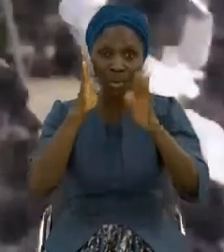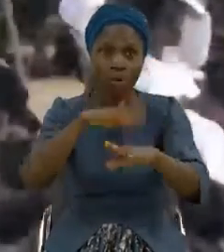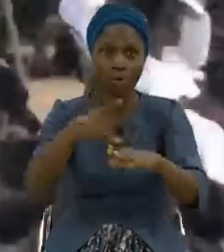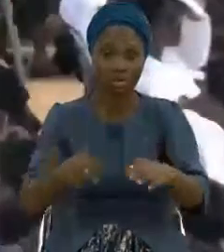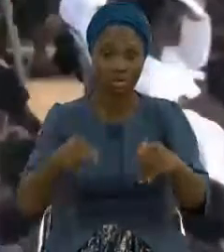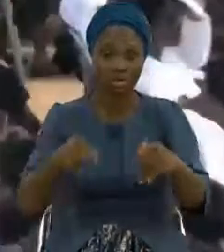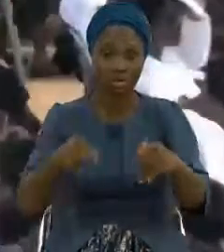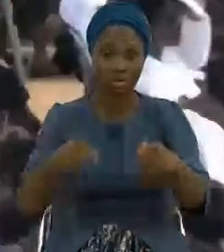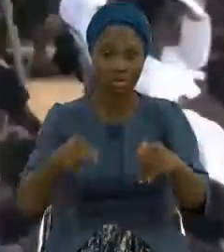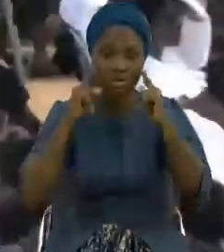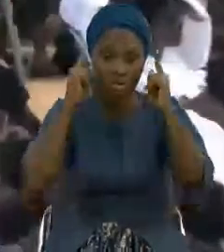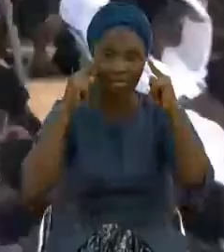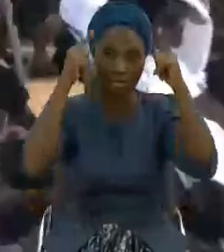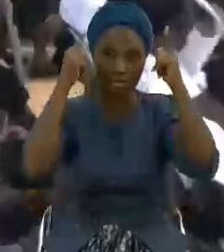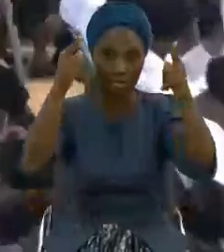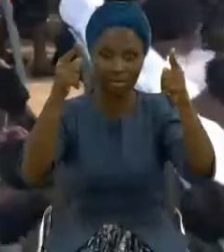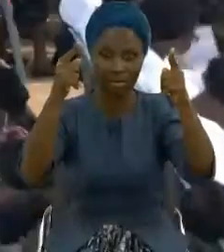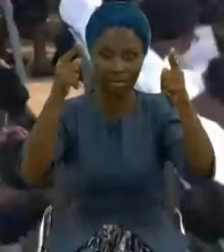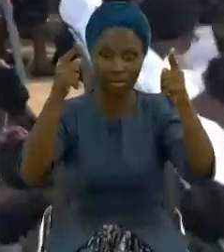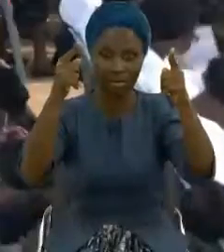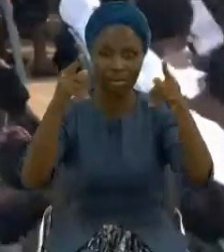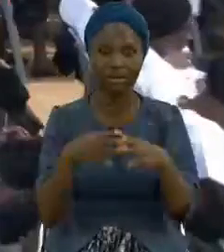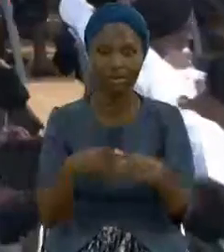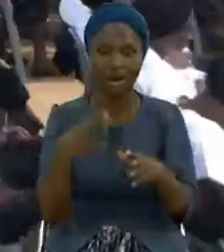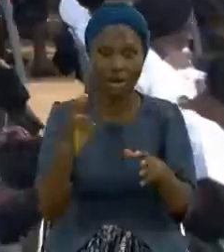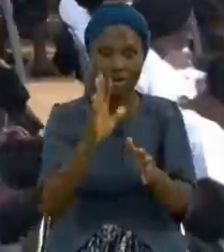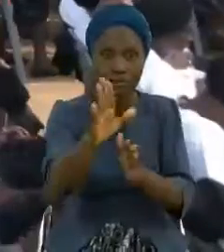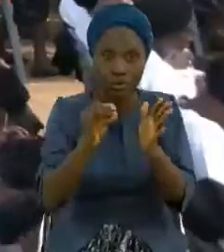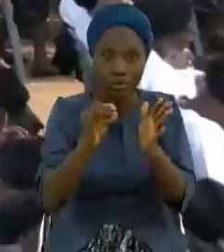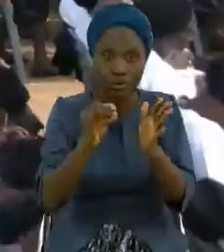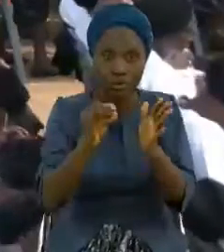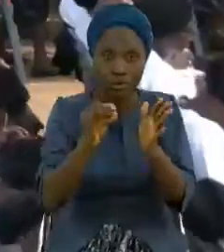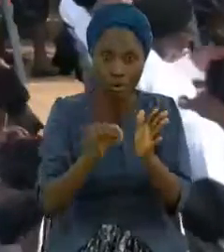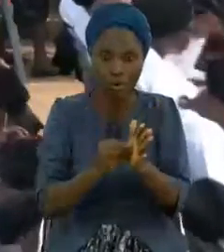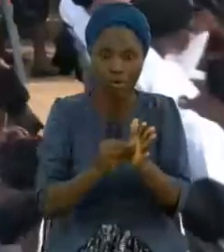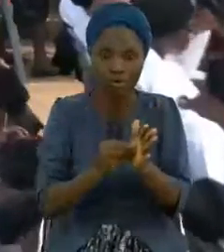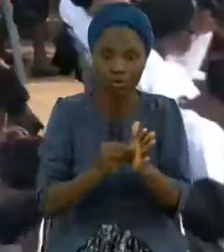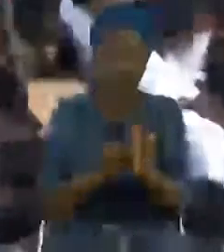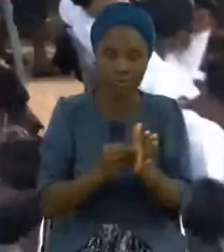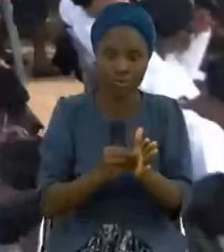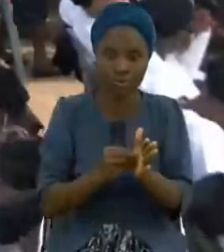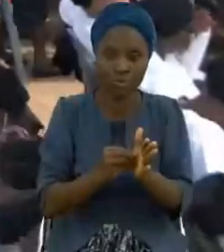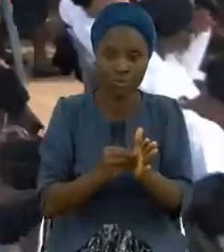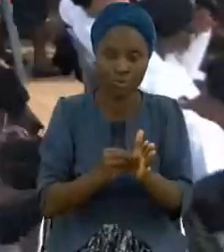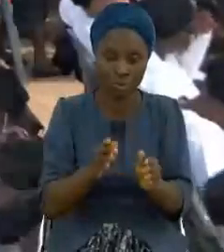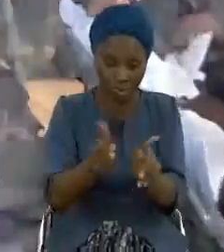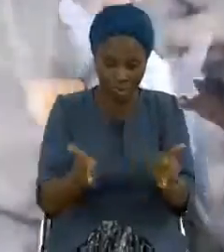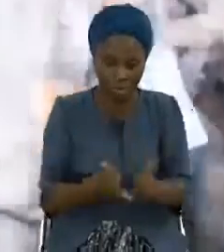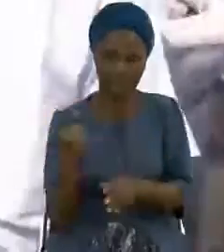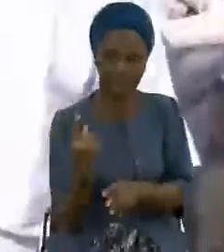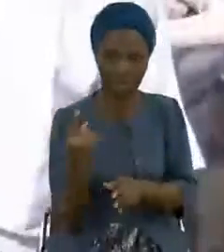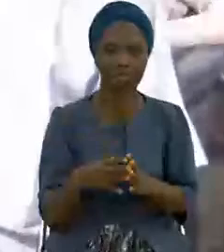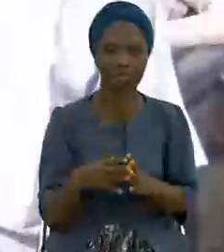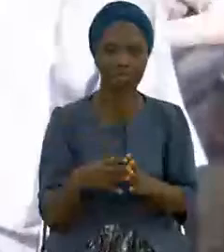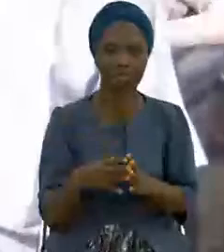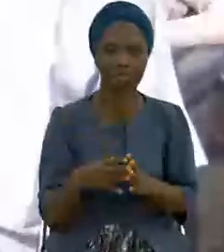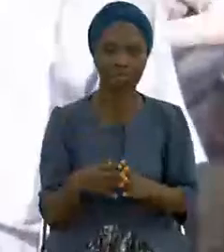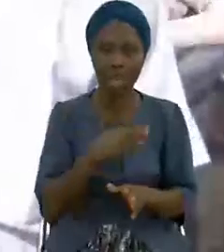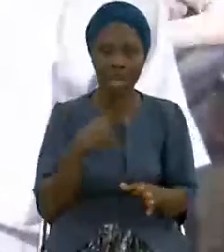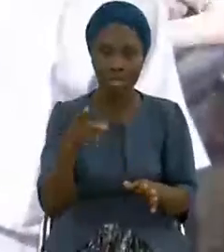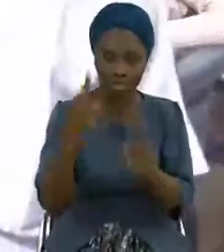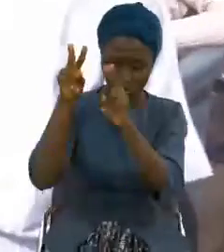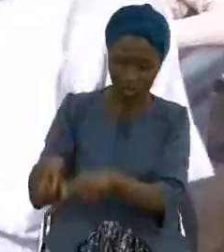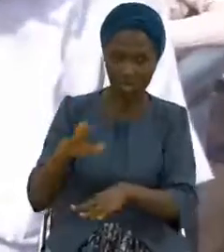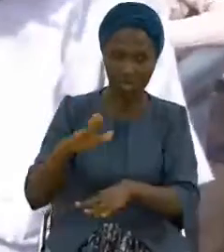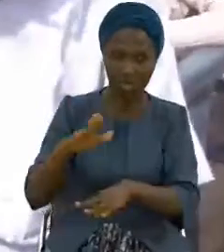of your own section alone, and you put down the others, your success